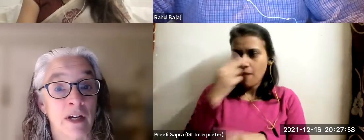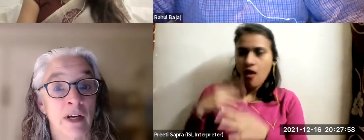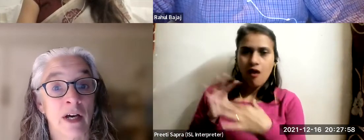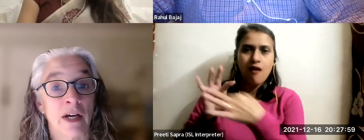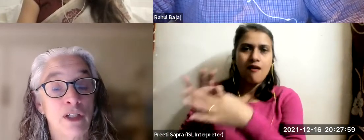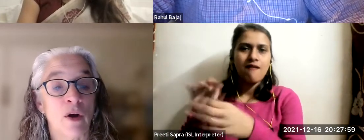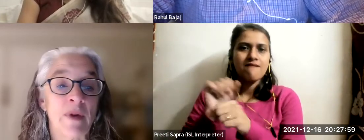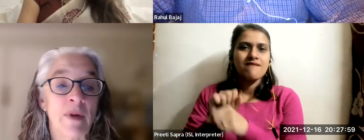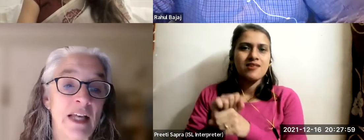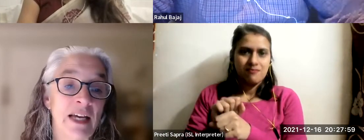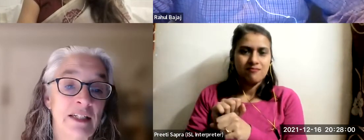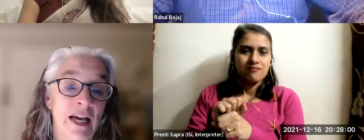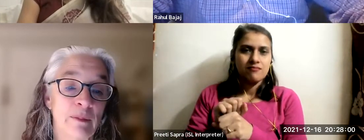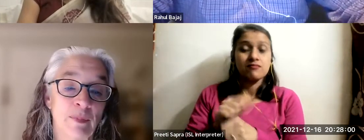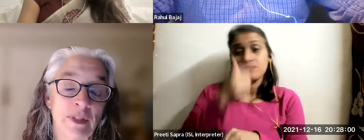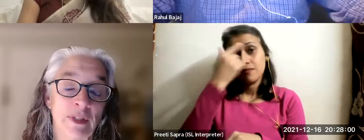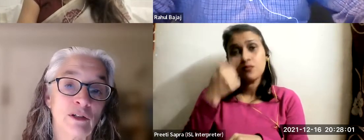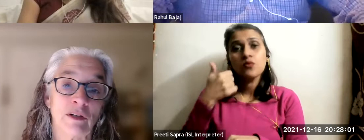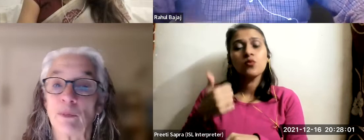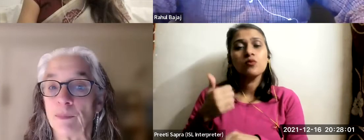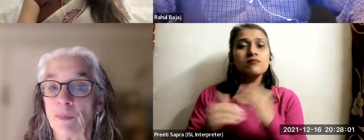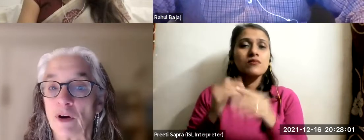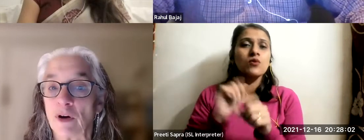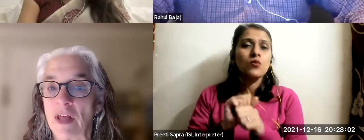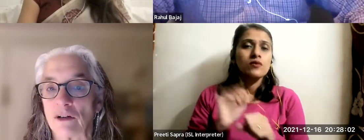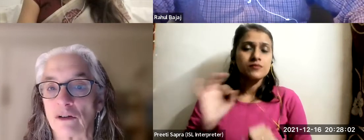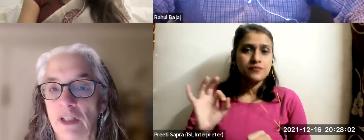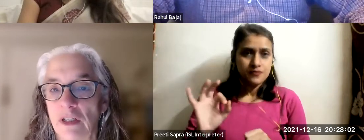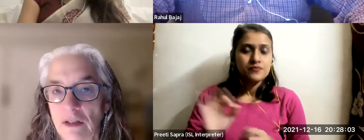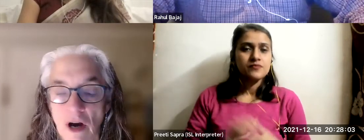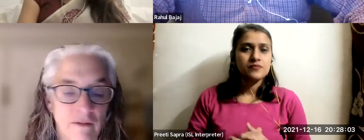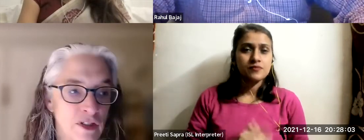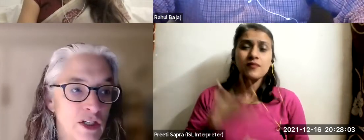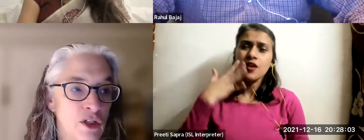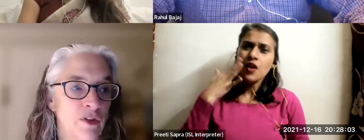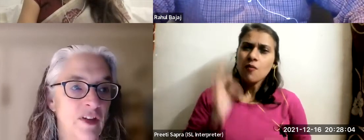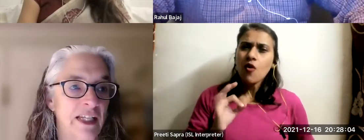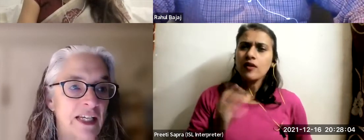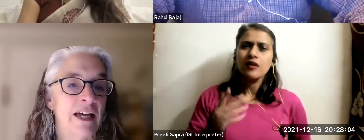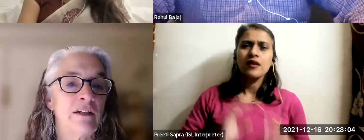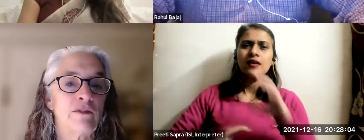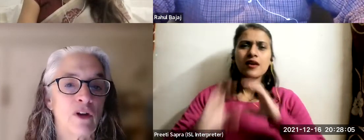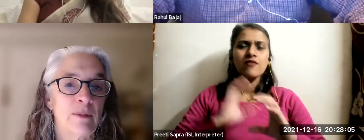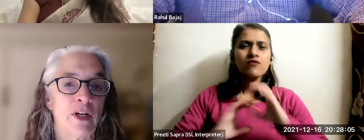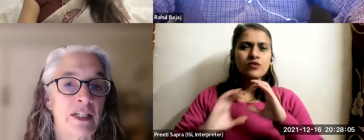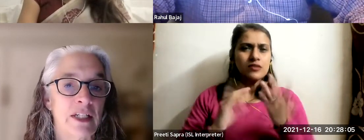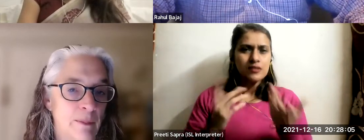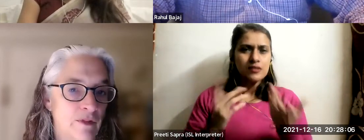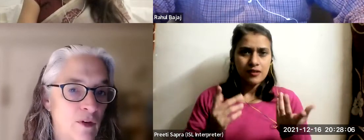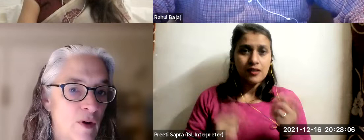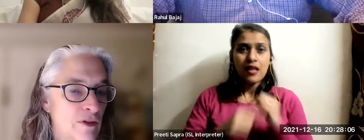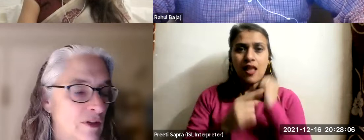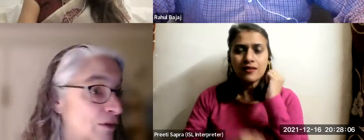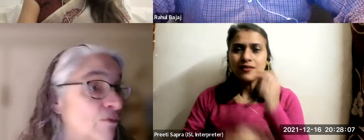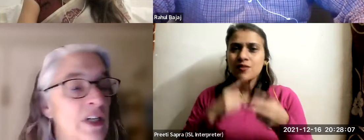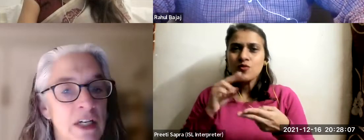And, I mentioned the ATMs, but the other important part of that early conversation was at the end of talking about ATMs.